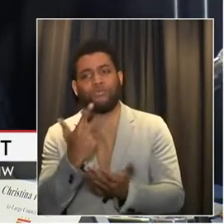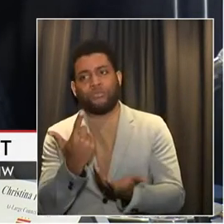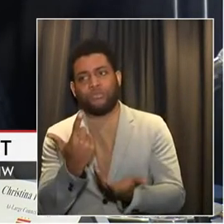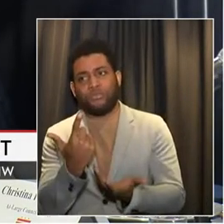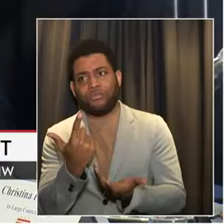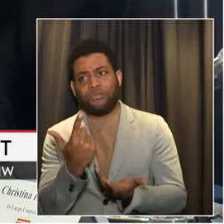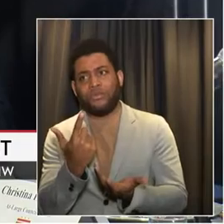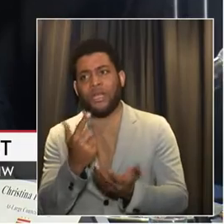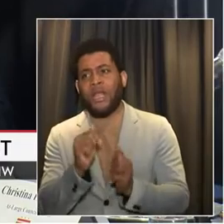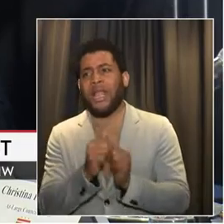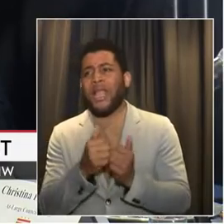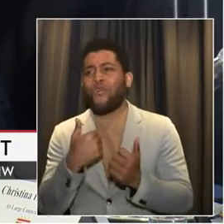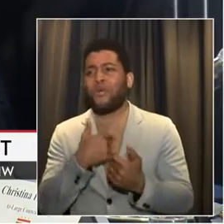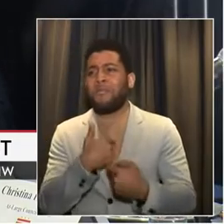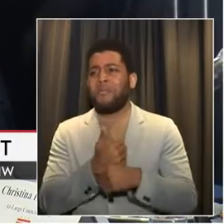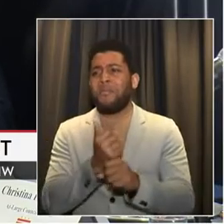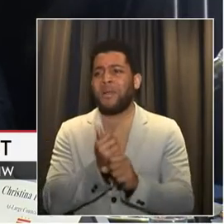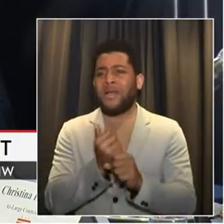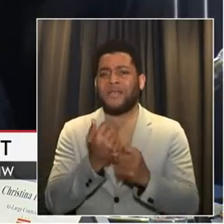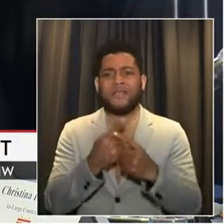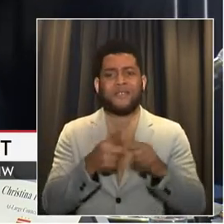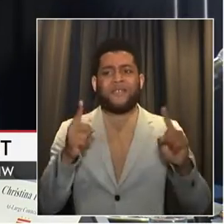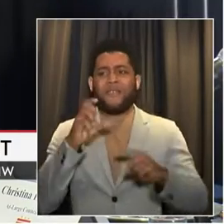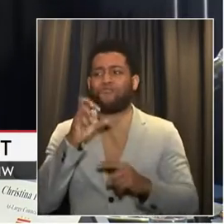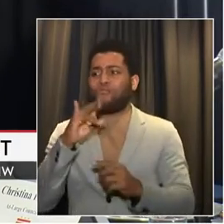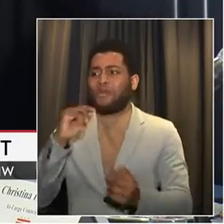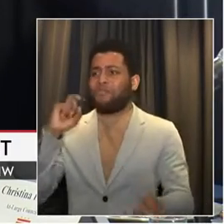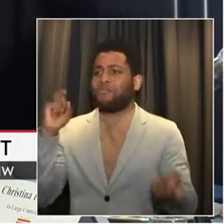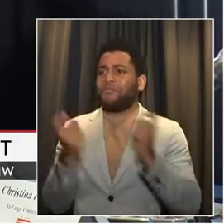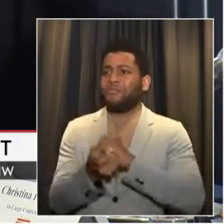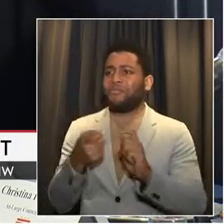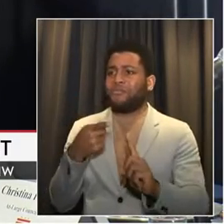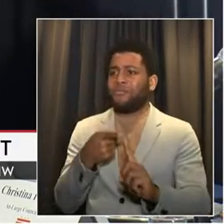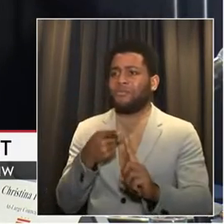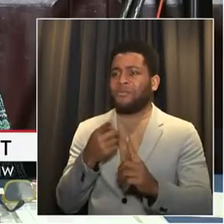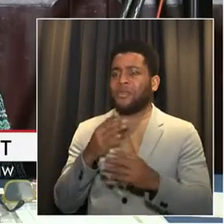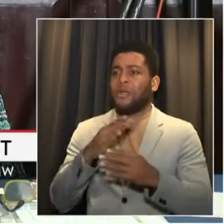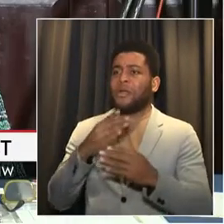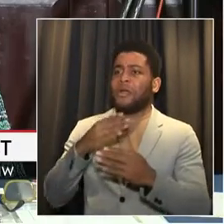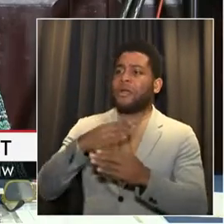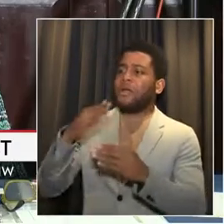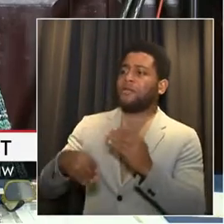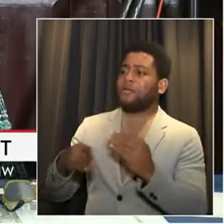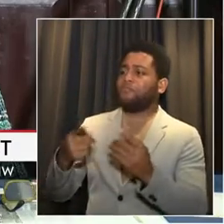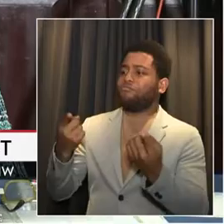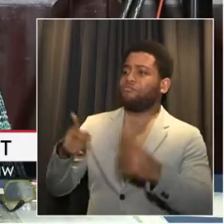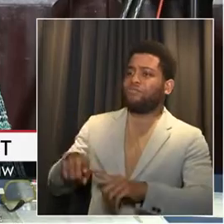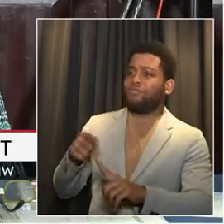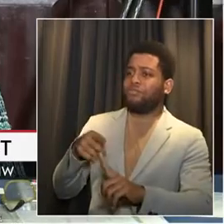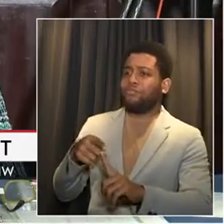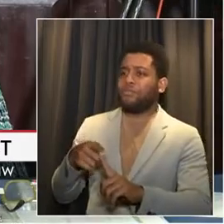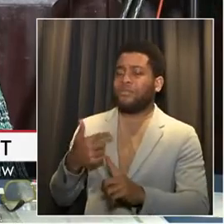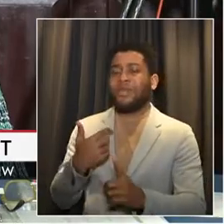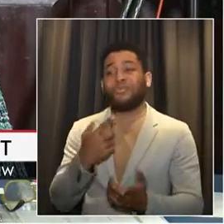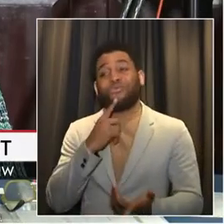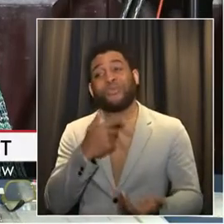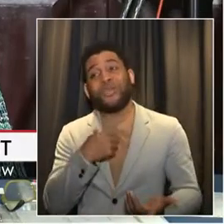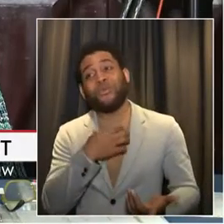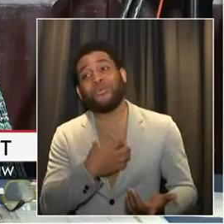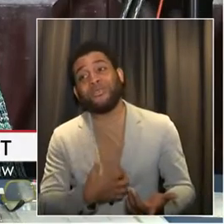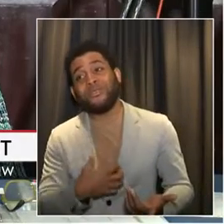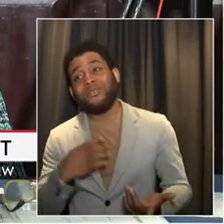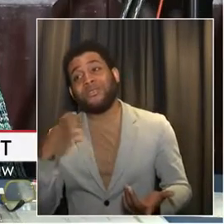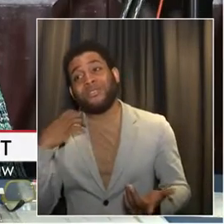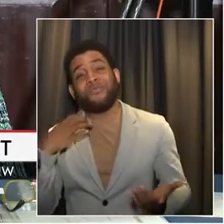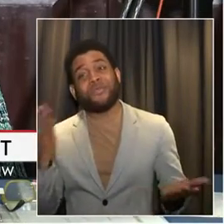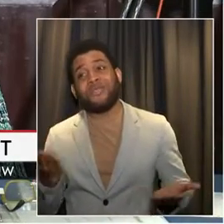crime change the outcome? Well, I wish that, and the chief is not here to address this herself, but